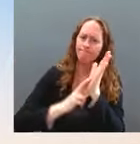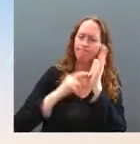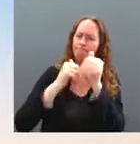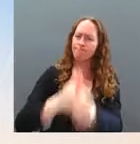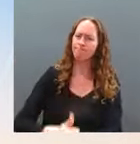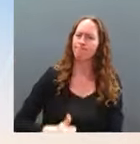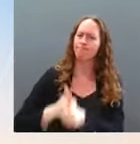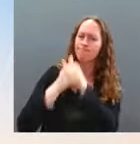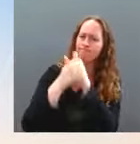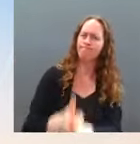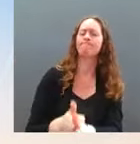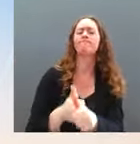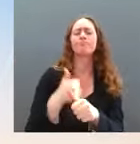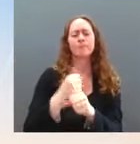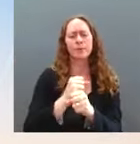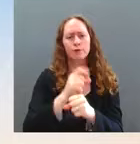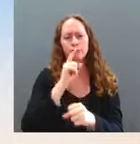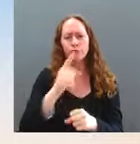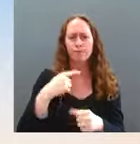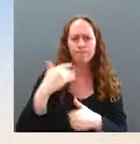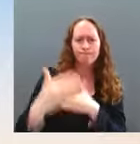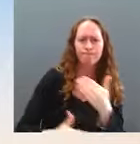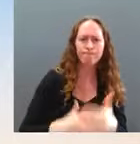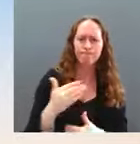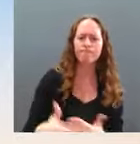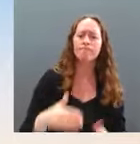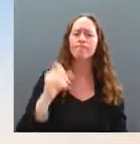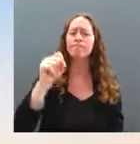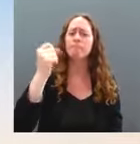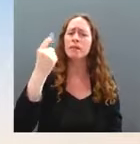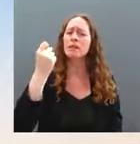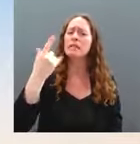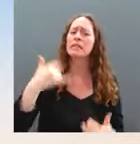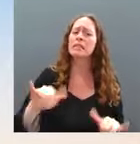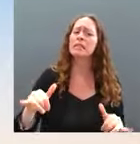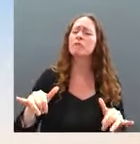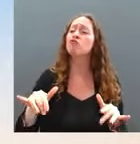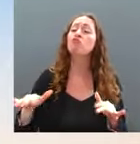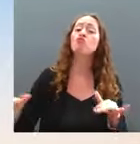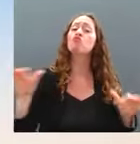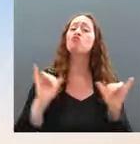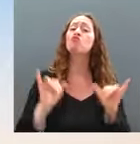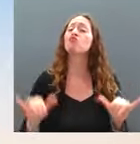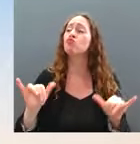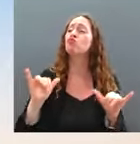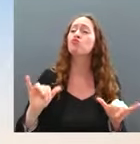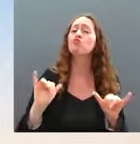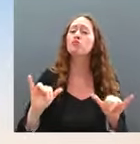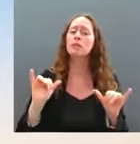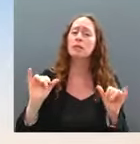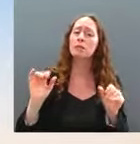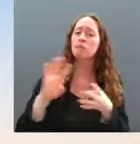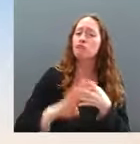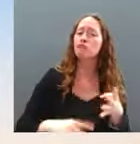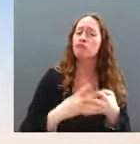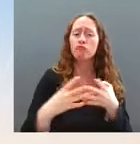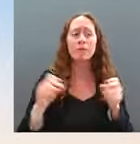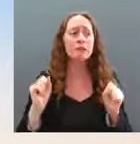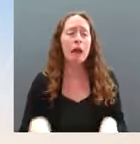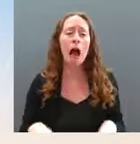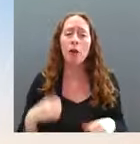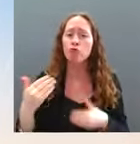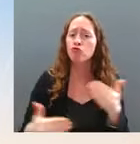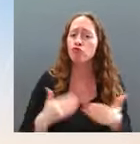part, return to our normal routines. Okay, quickly on another topic. Yeah. Congress voted to remove most favored nation trade status for Russia and Belarus and ban